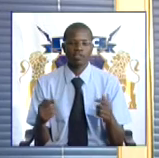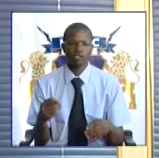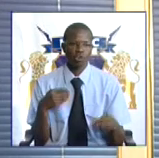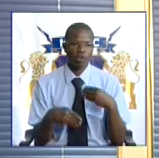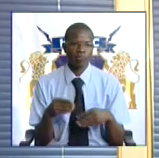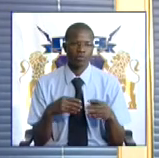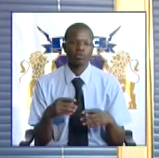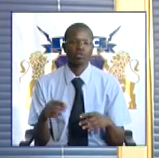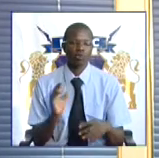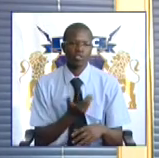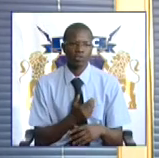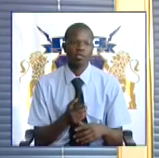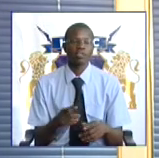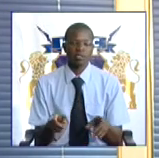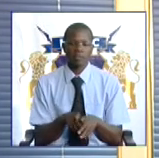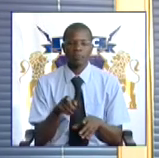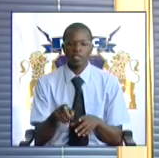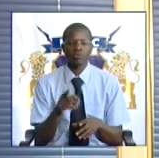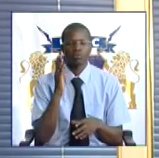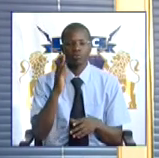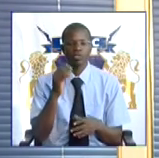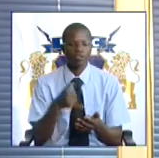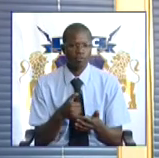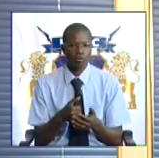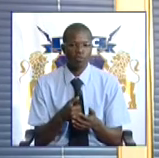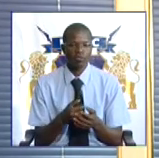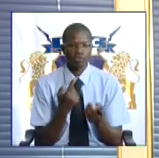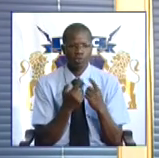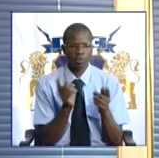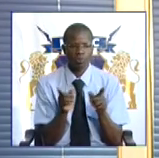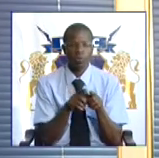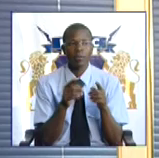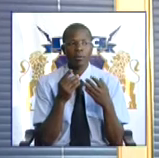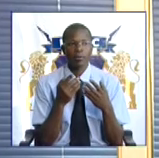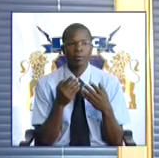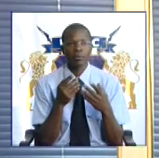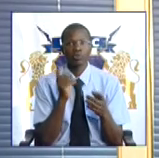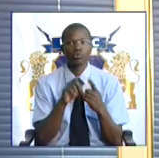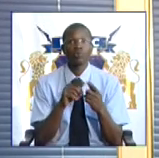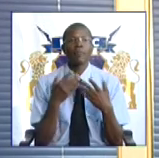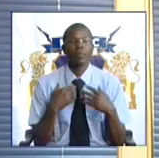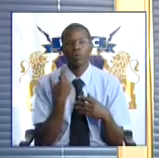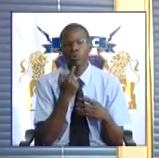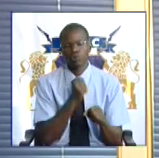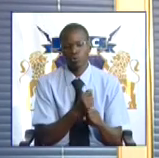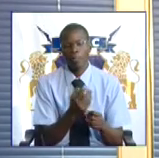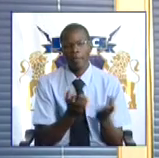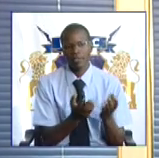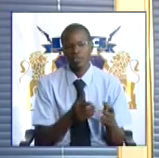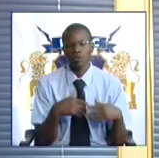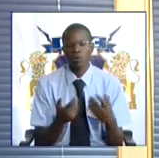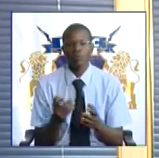those who do business or are served by an organization potentially to gather